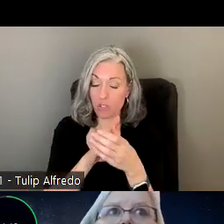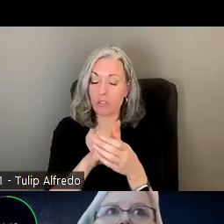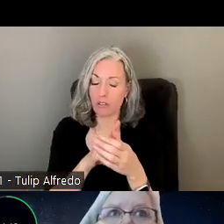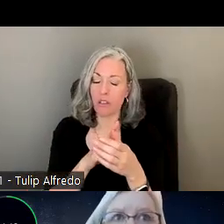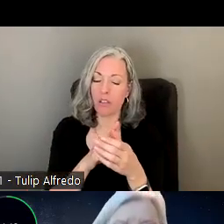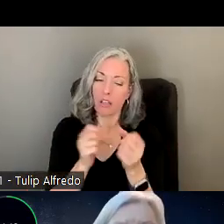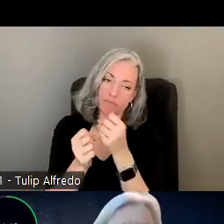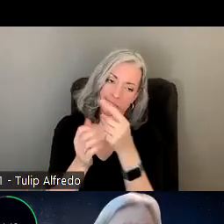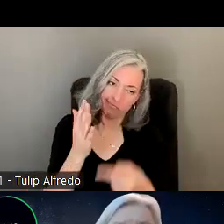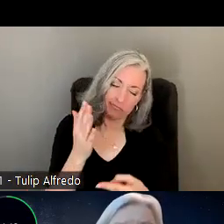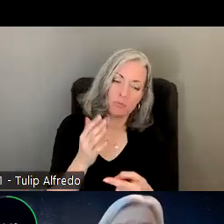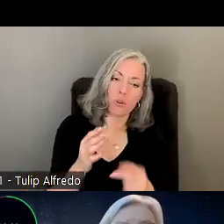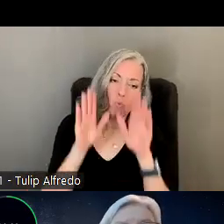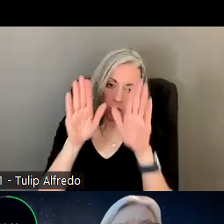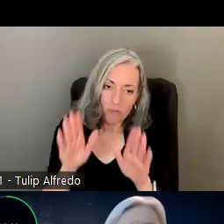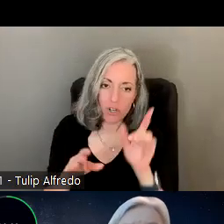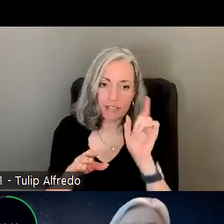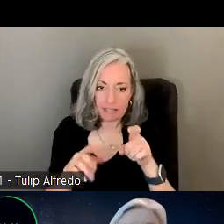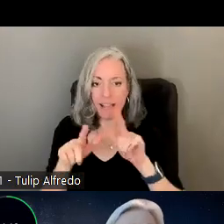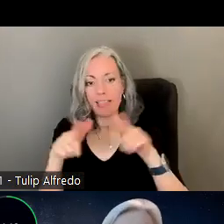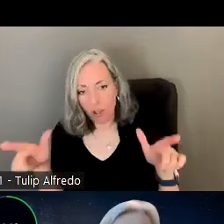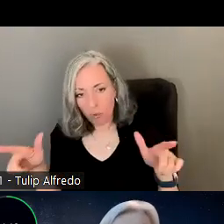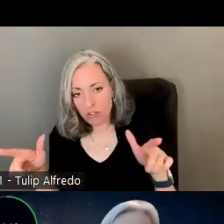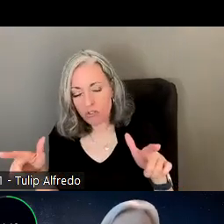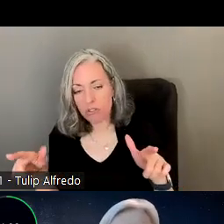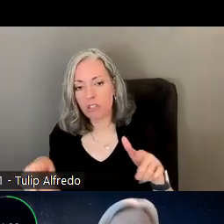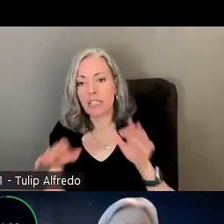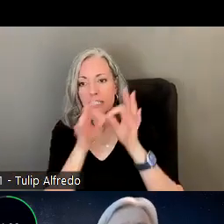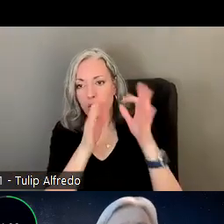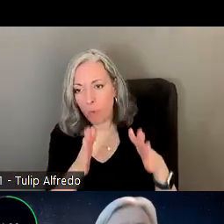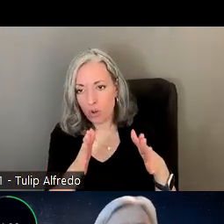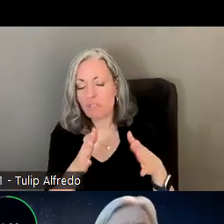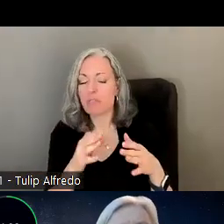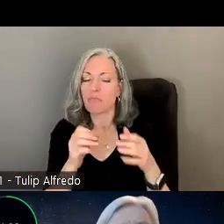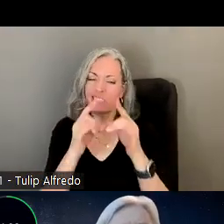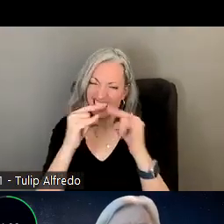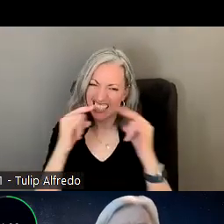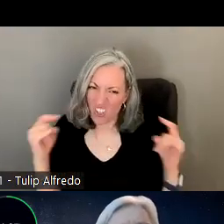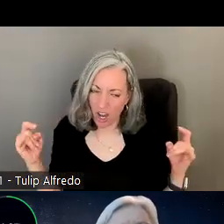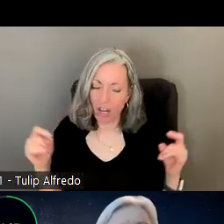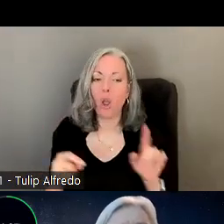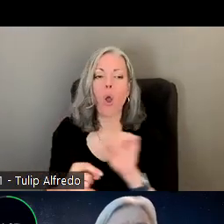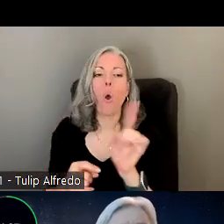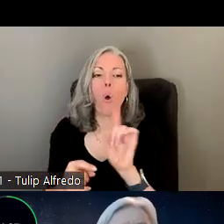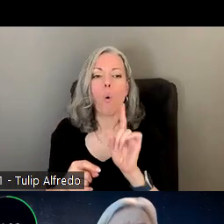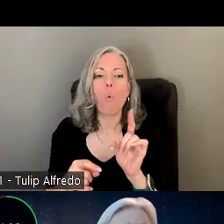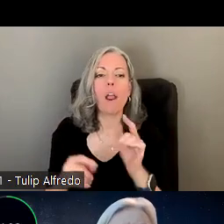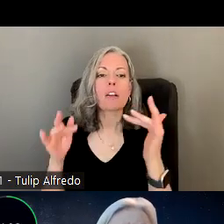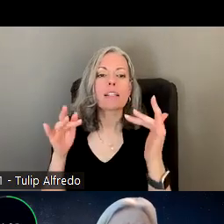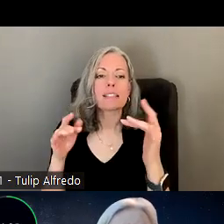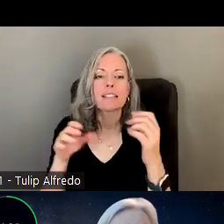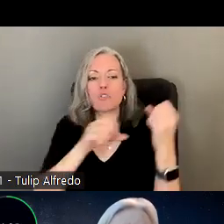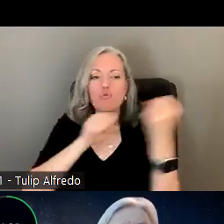is great, which is needed, language, you know, interpreters, etc. Where is the solid outreach?